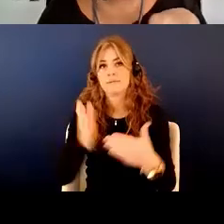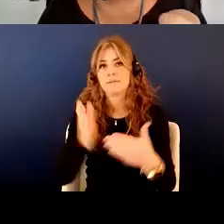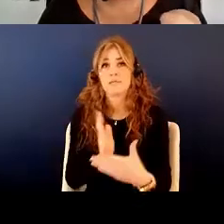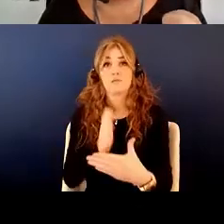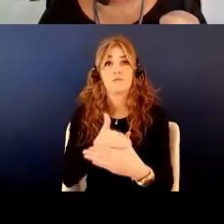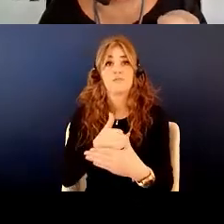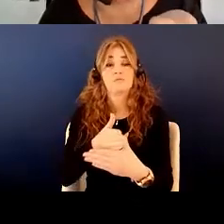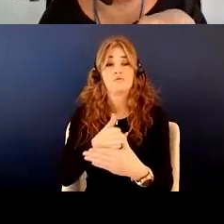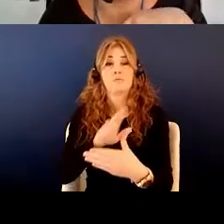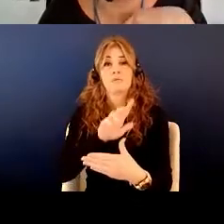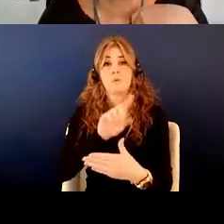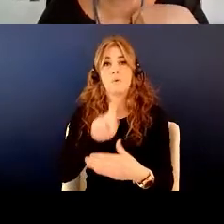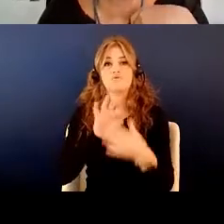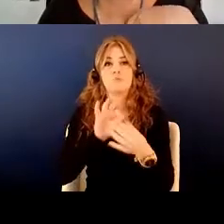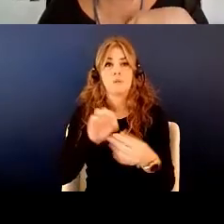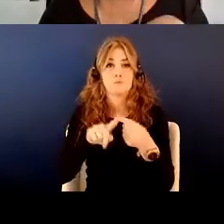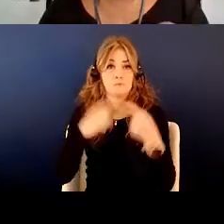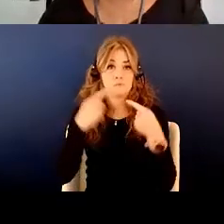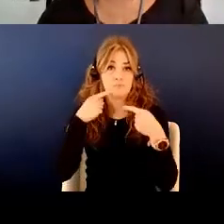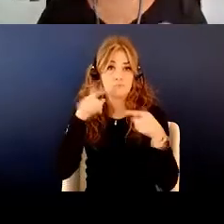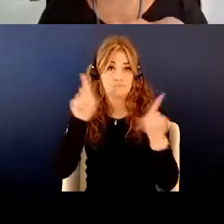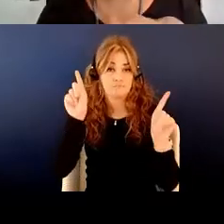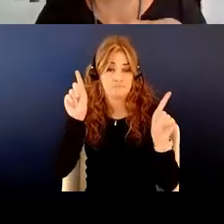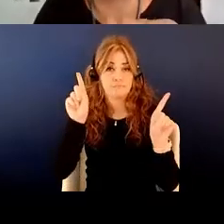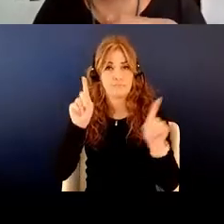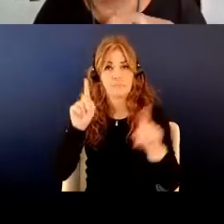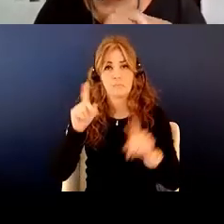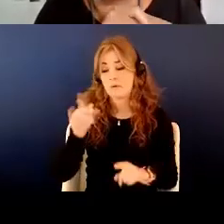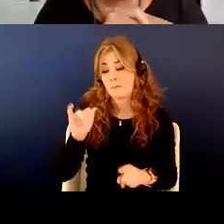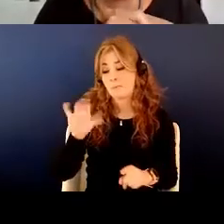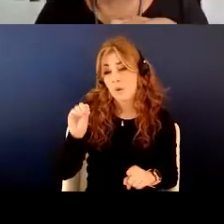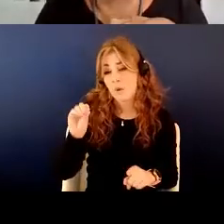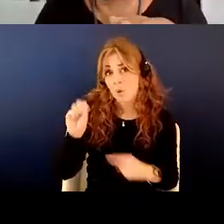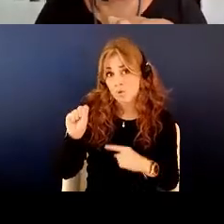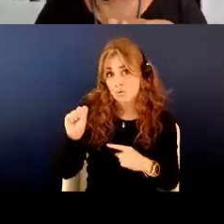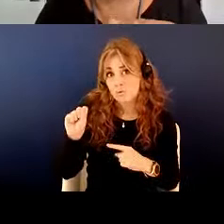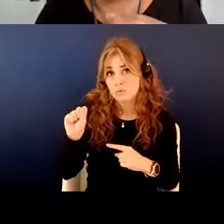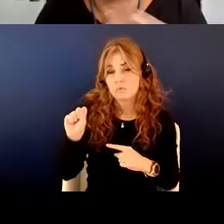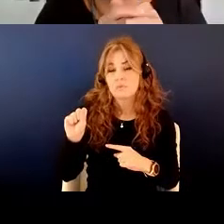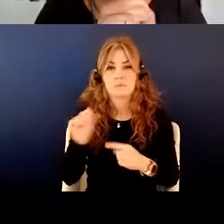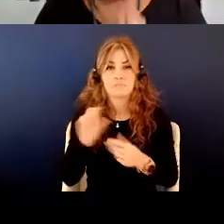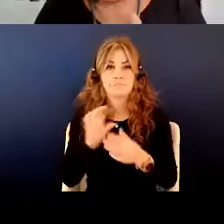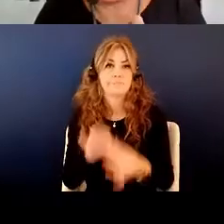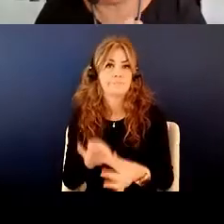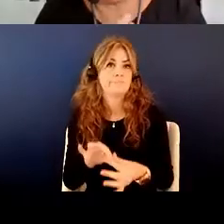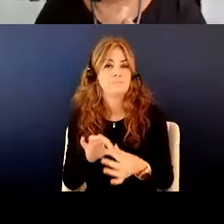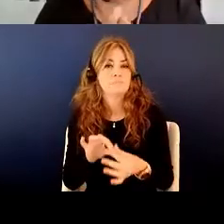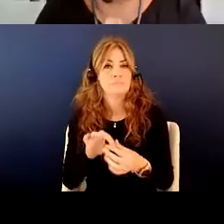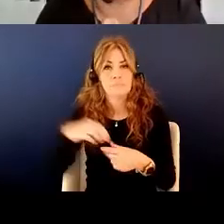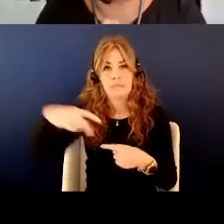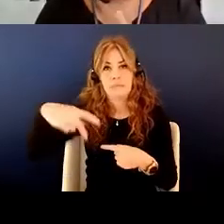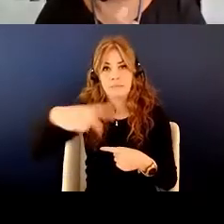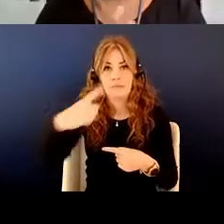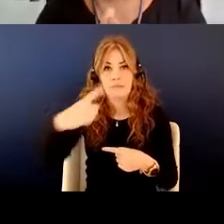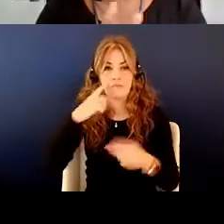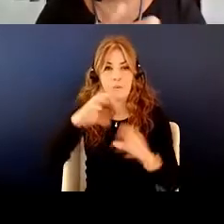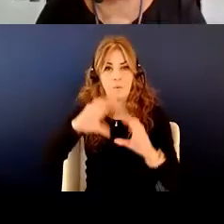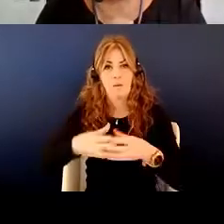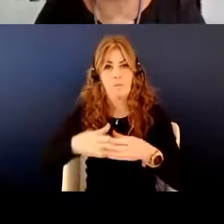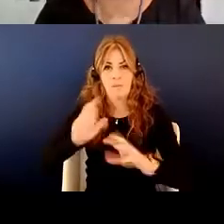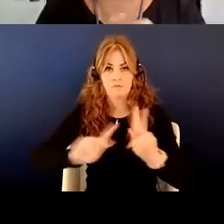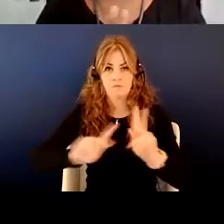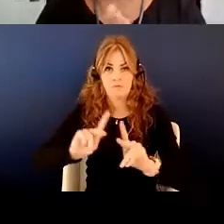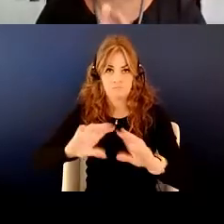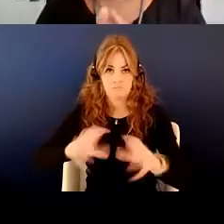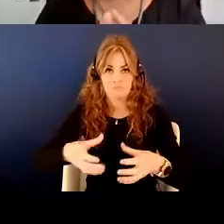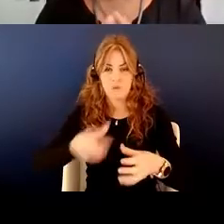questions about effectiveness. But the PICOS framework consists of P for population or